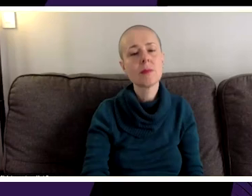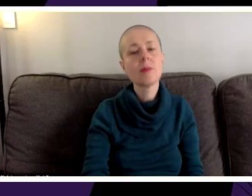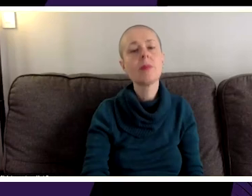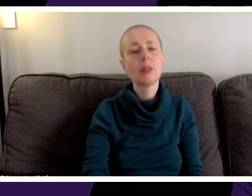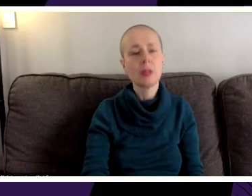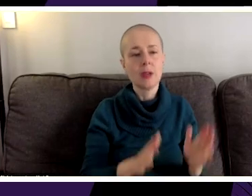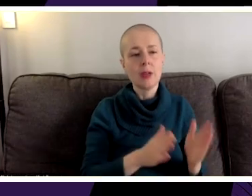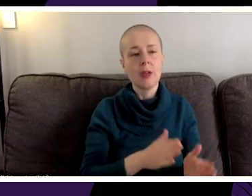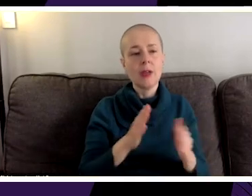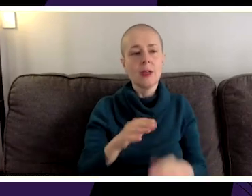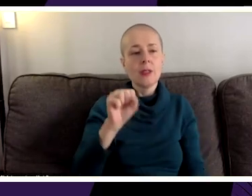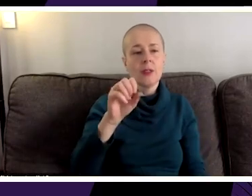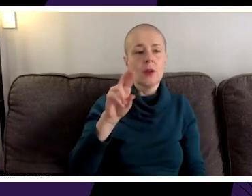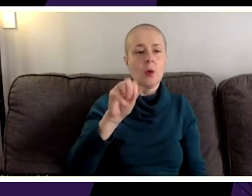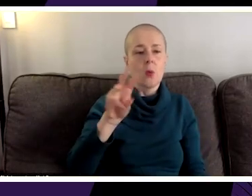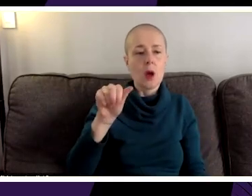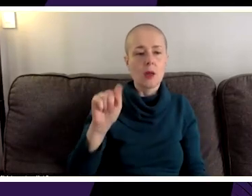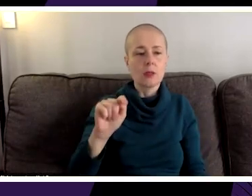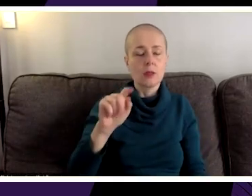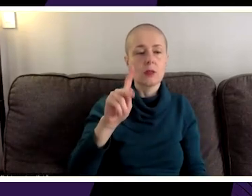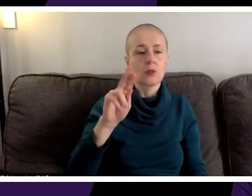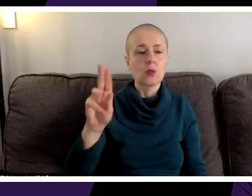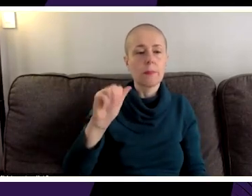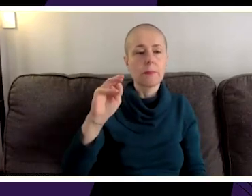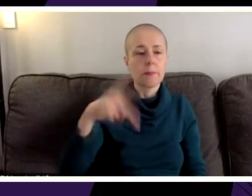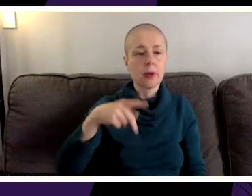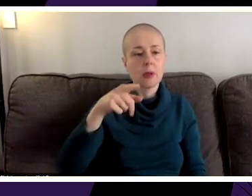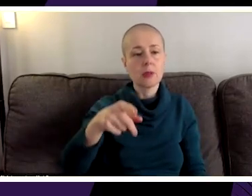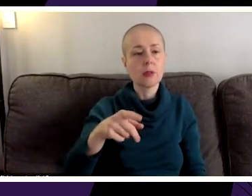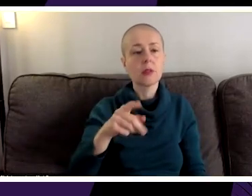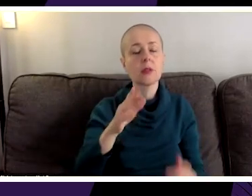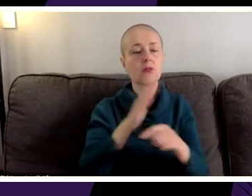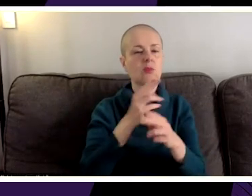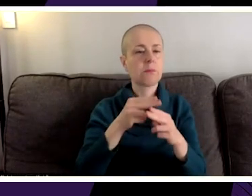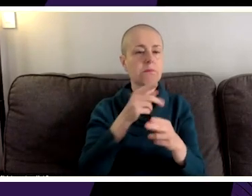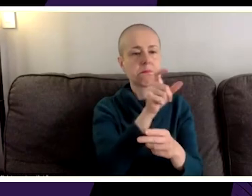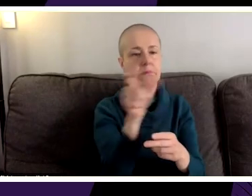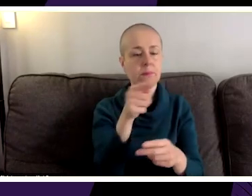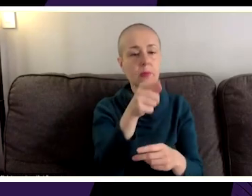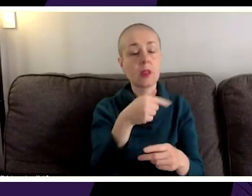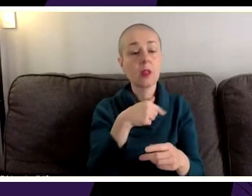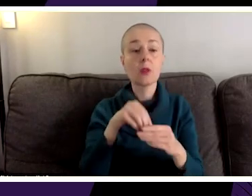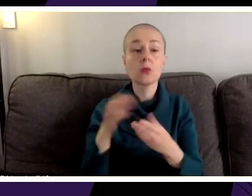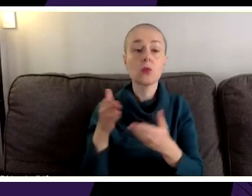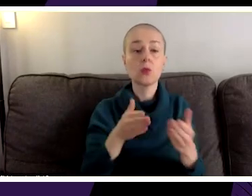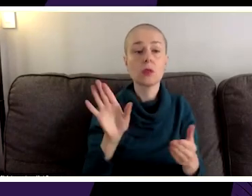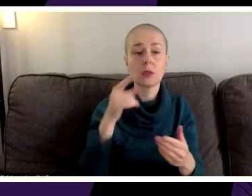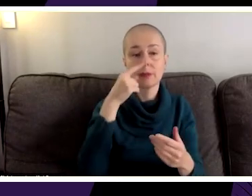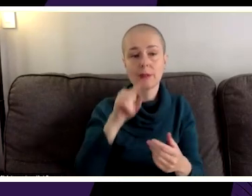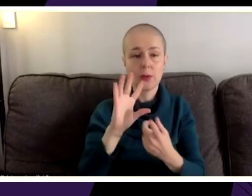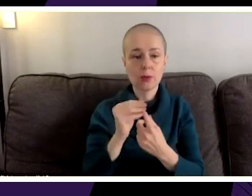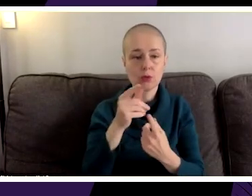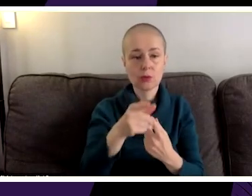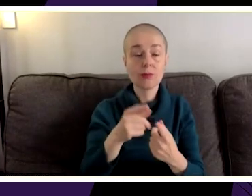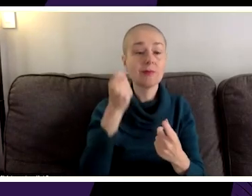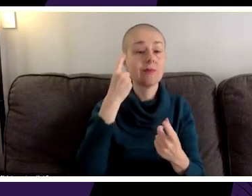Salawat Leung Amporn or Khu Am contribute Khong Wong Yai, South cultures. This particular set of the instrument has to be cut